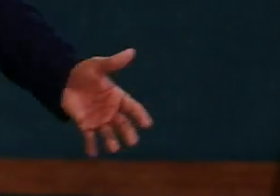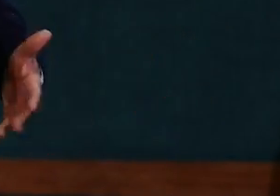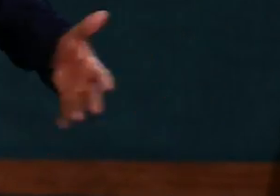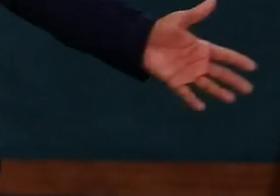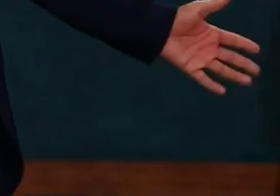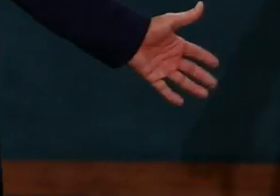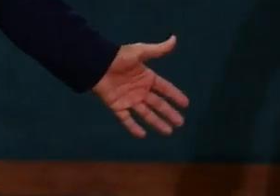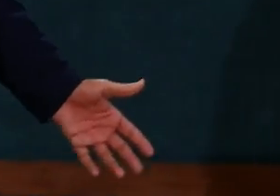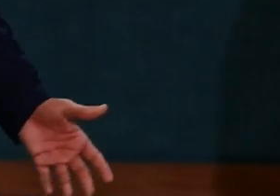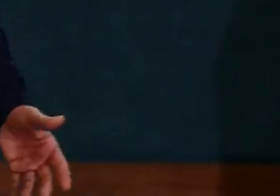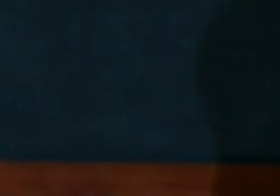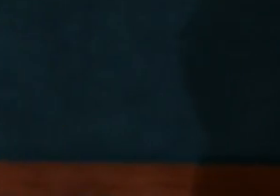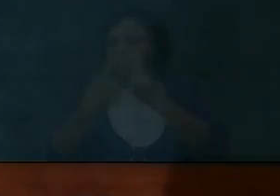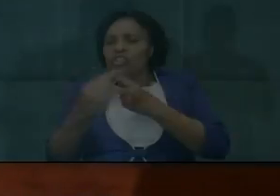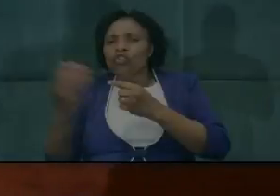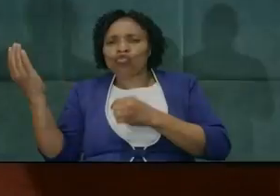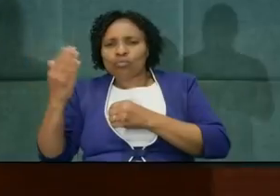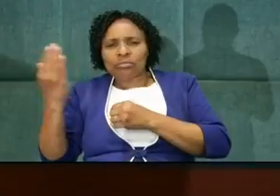don't believe. People don't believe.